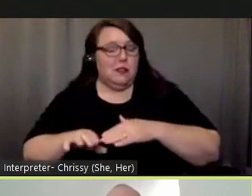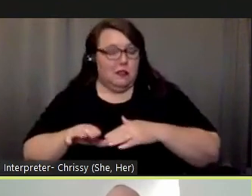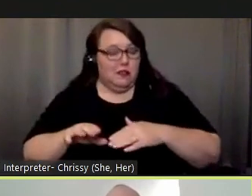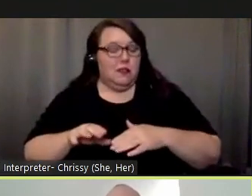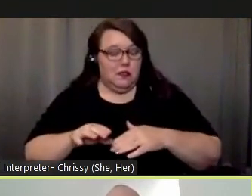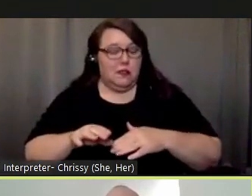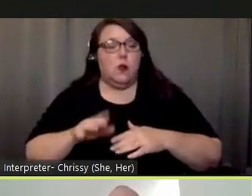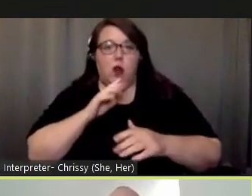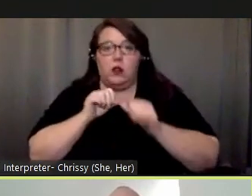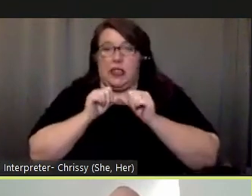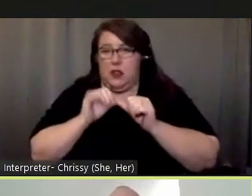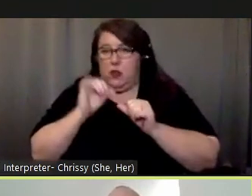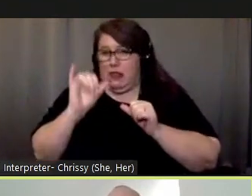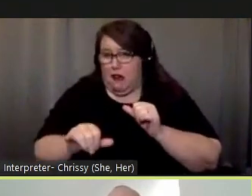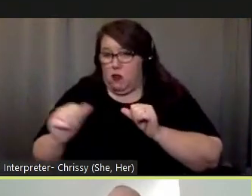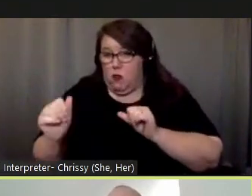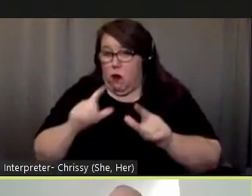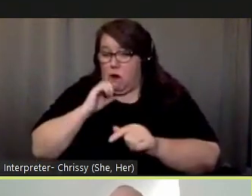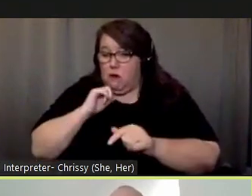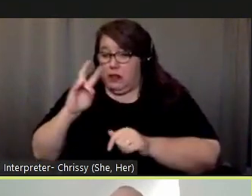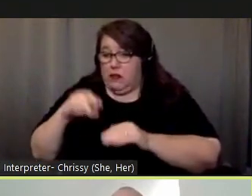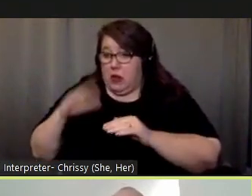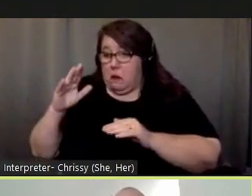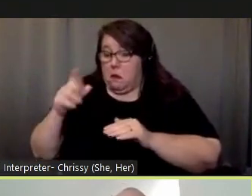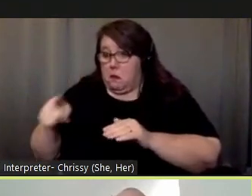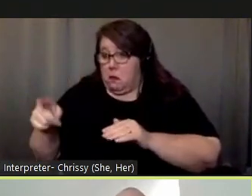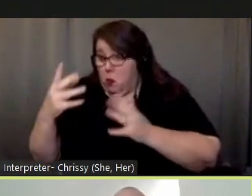all who want this vaccine have gotten it.